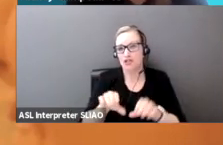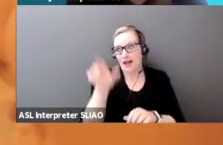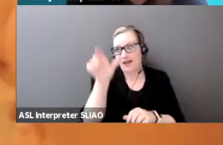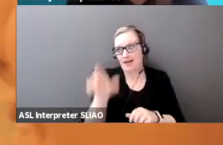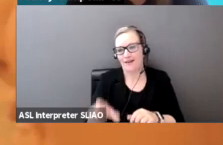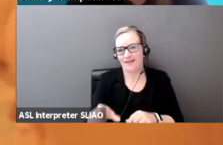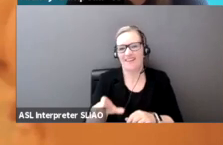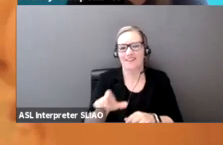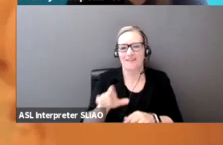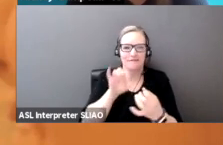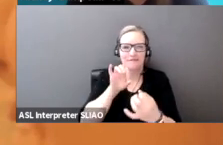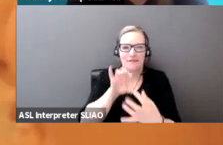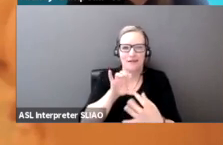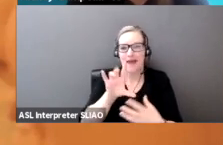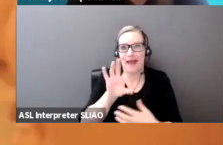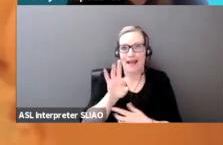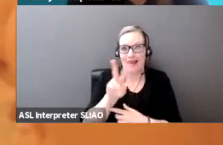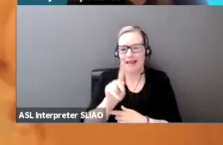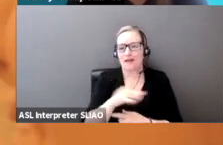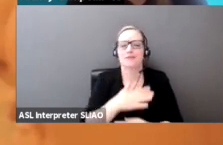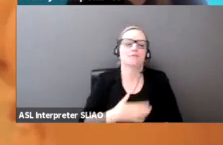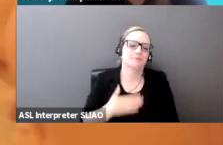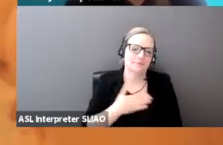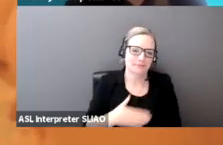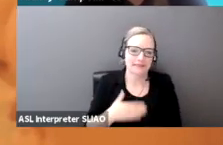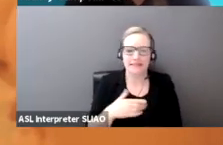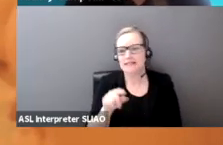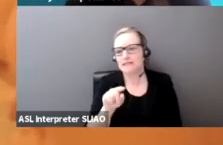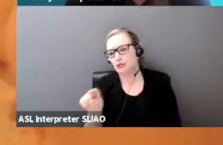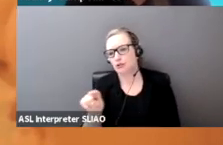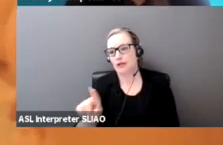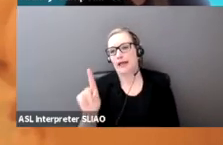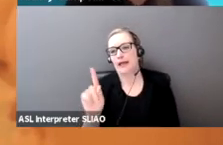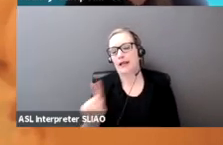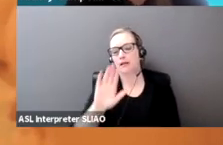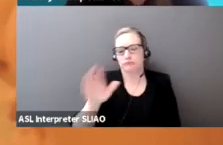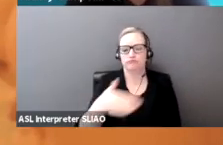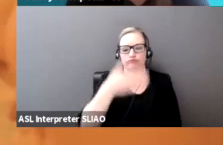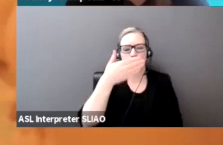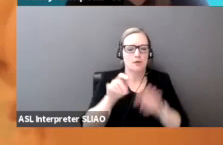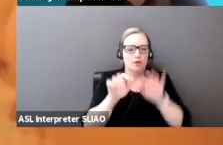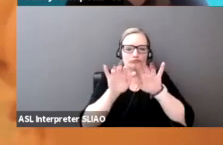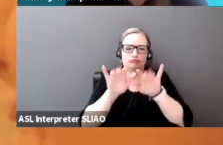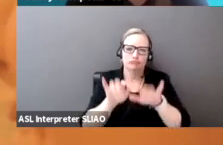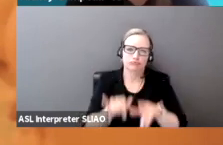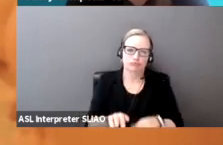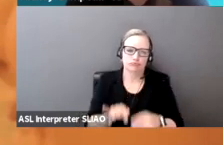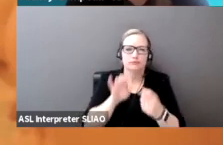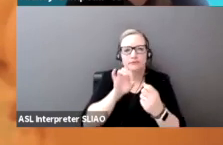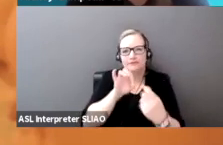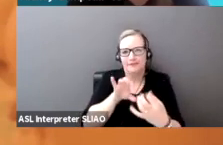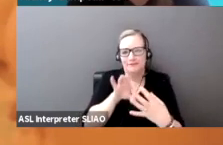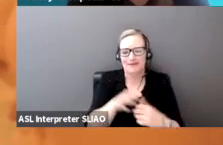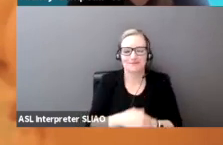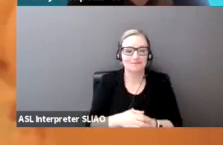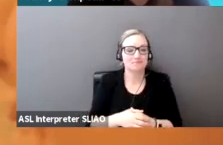it if you could click on it and give us your feedback on today's session as well. Please leave some comments about what you would like to see in the future for